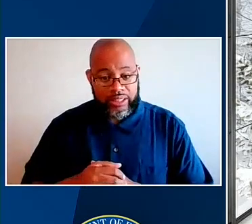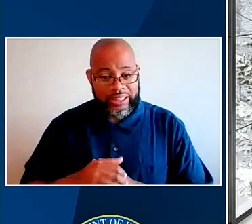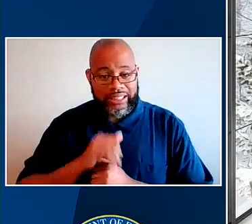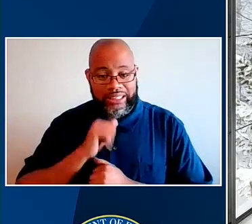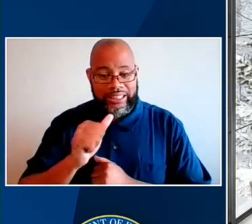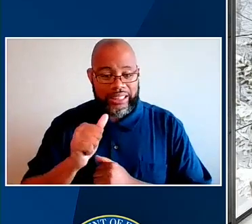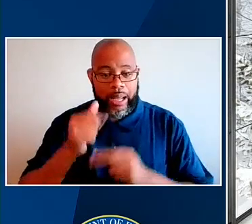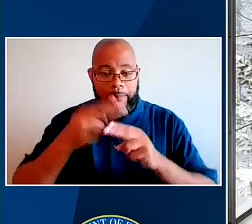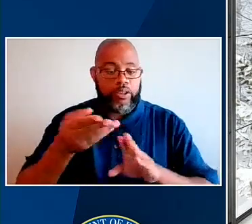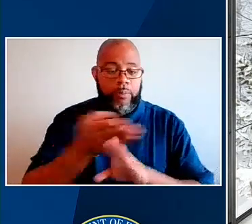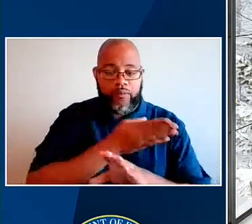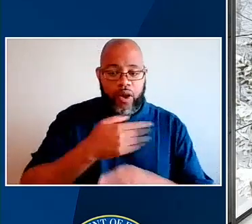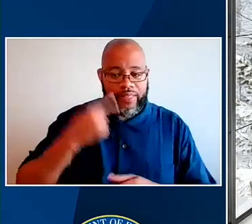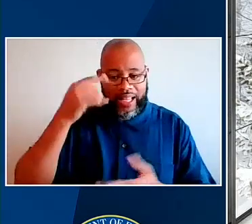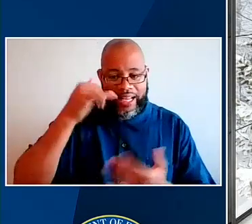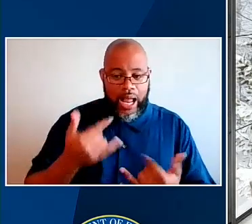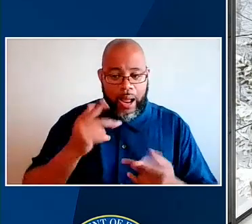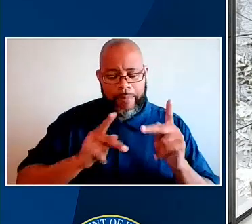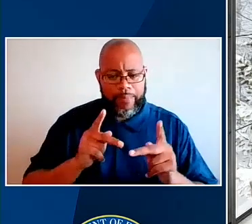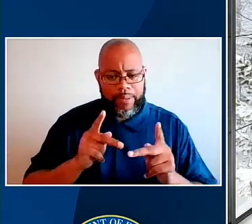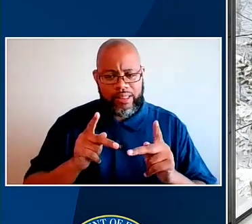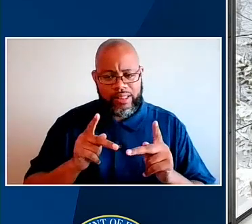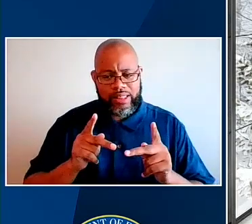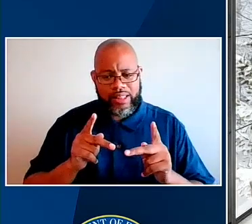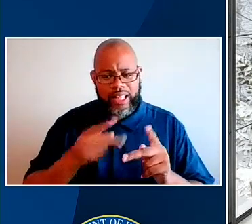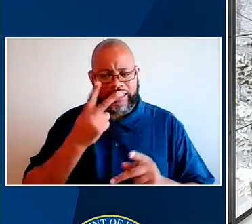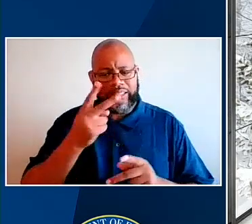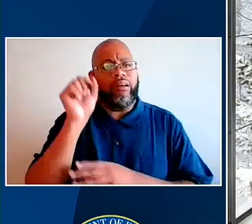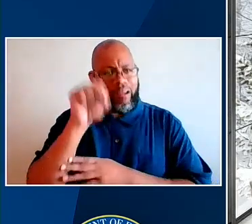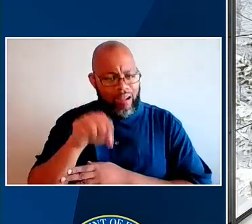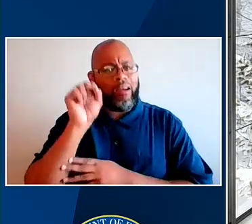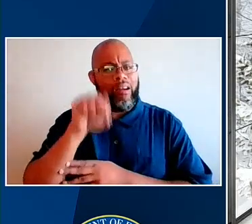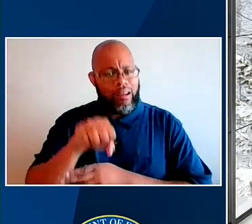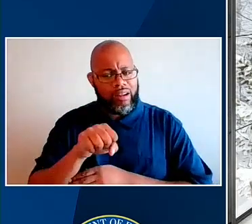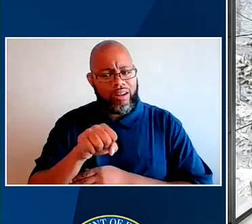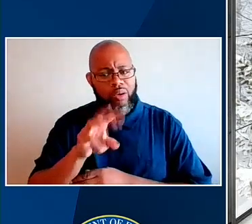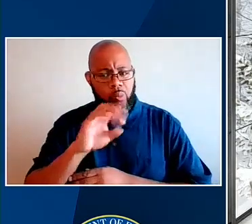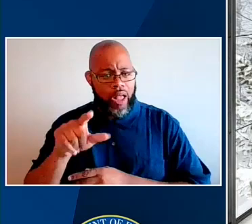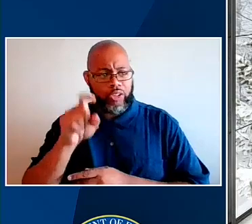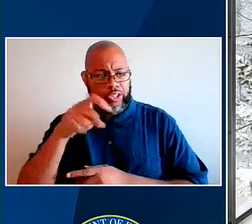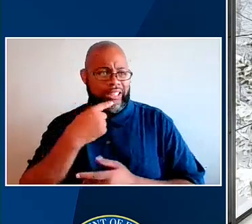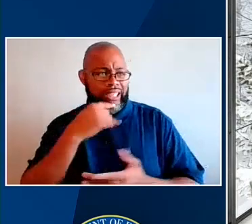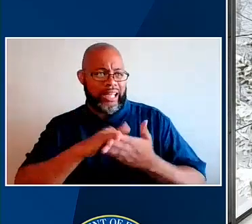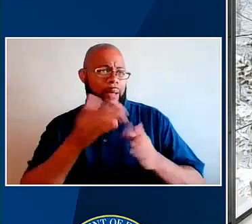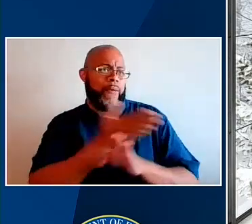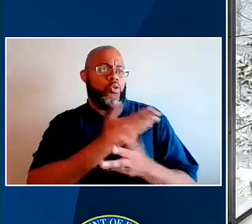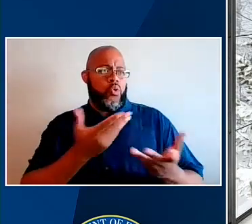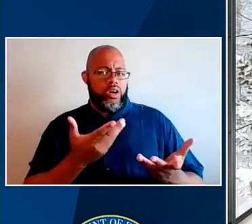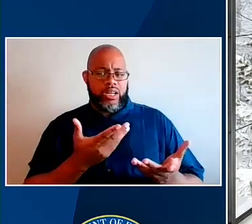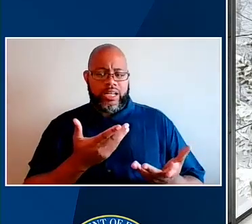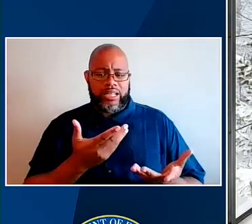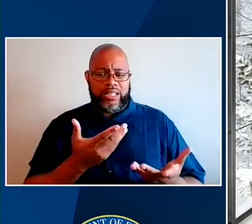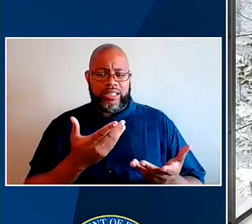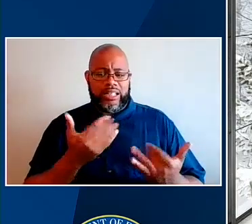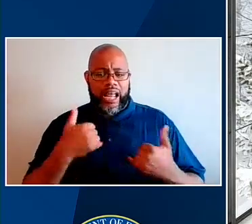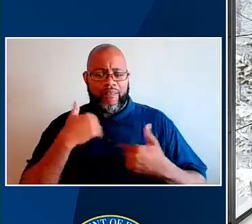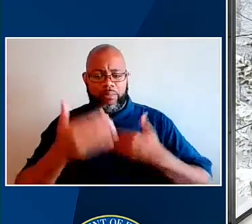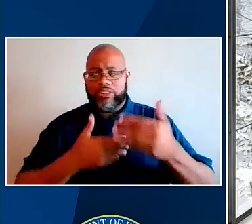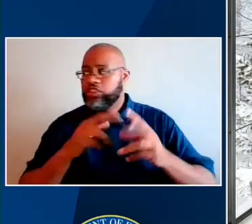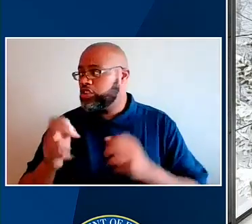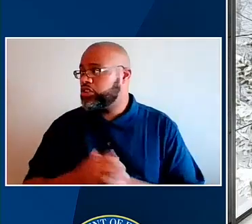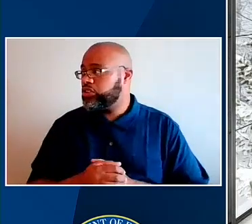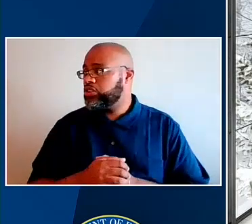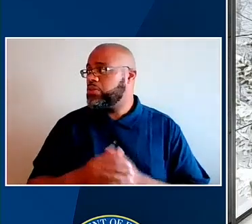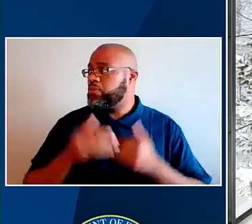earlier one. So I think now people are, and I see the head nod saying, well, you should have said that before. And I think that's the procedural issue. So moving